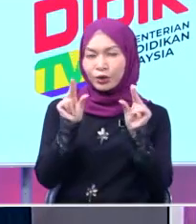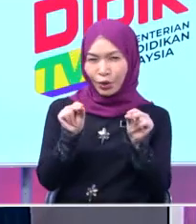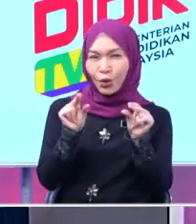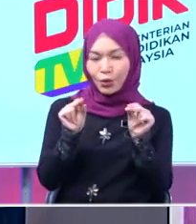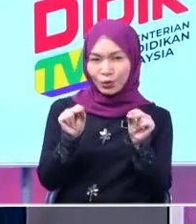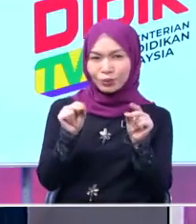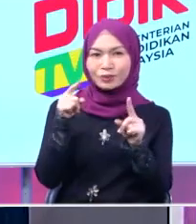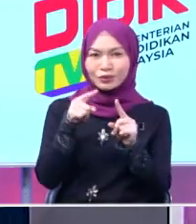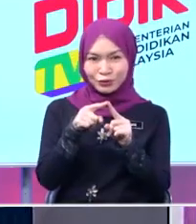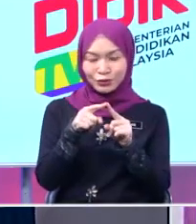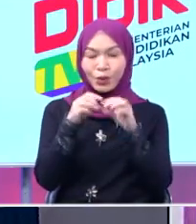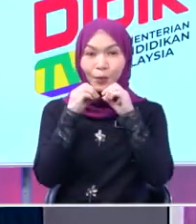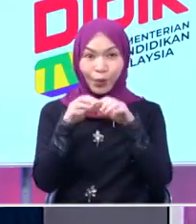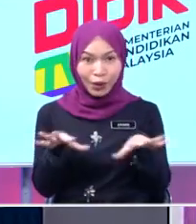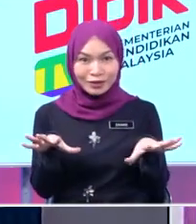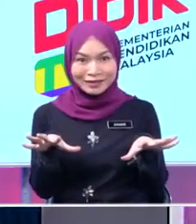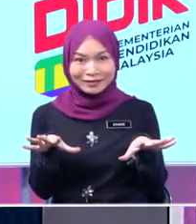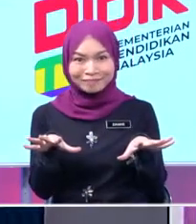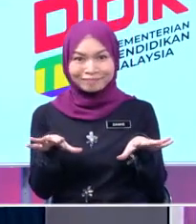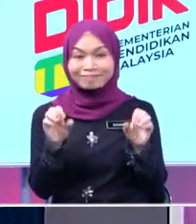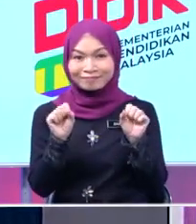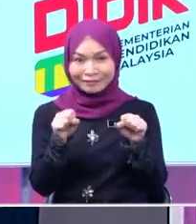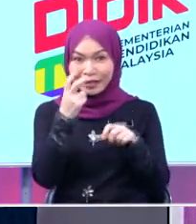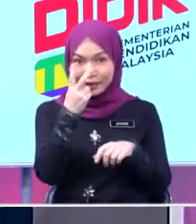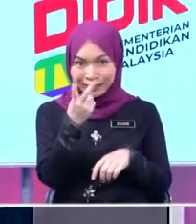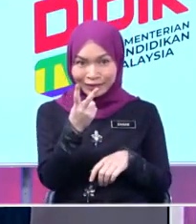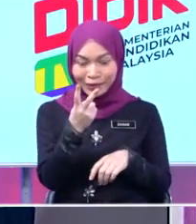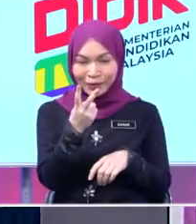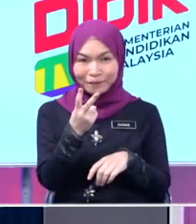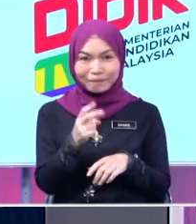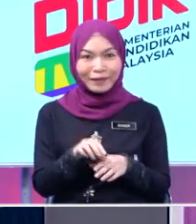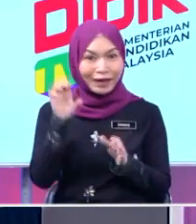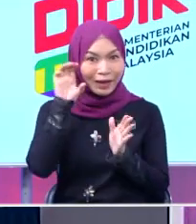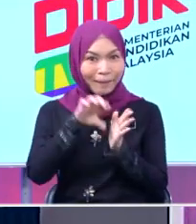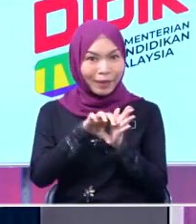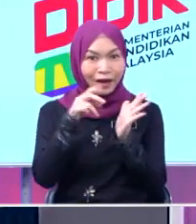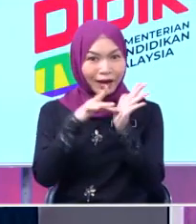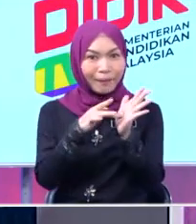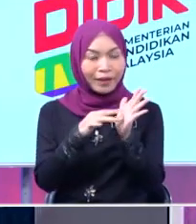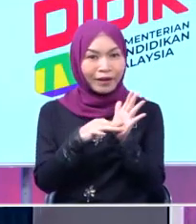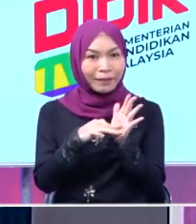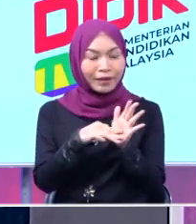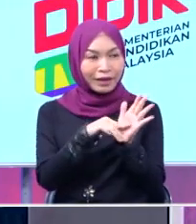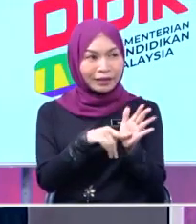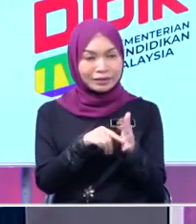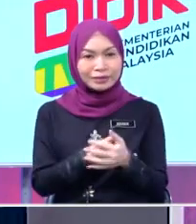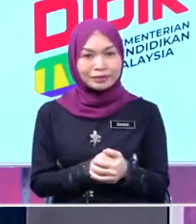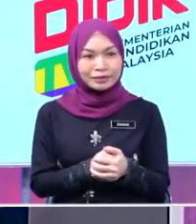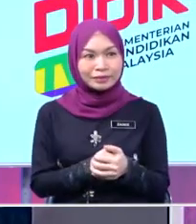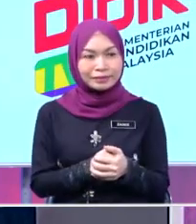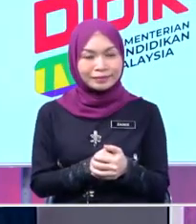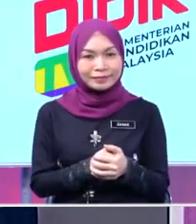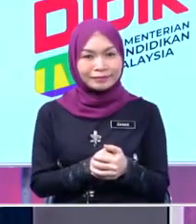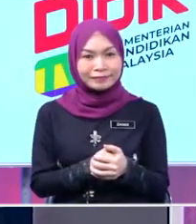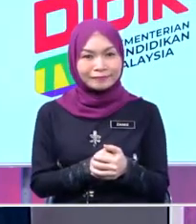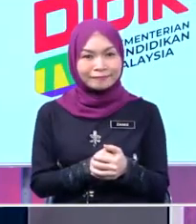see the 4 pictures there? Yes? Okay, why wrong? What's the first thing that comes to your mind when you look at